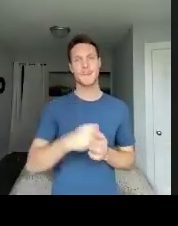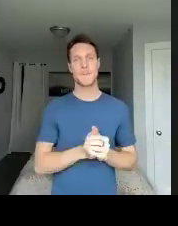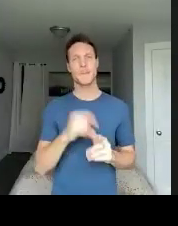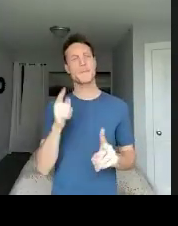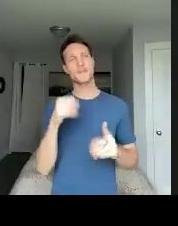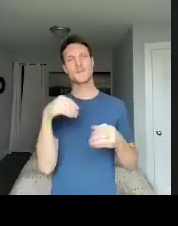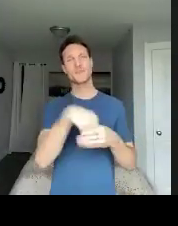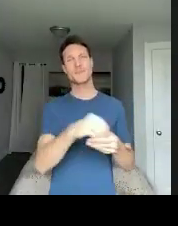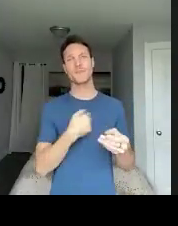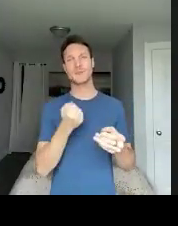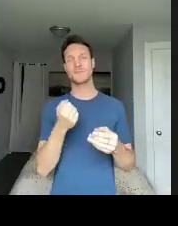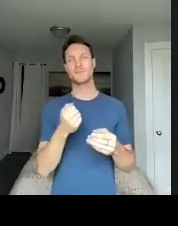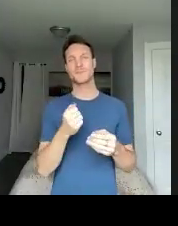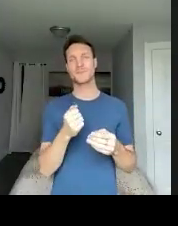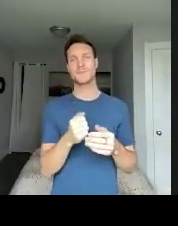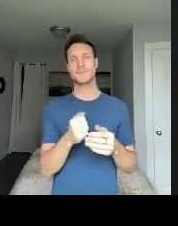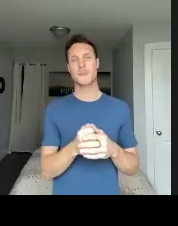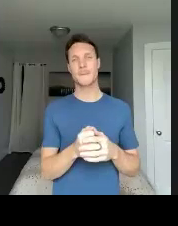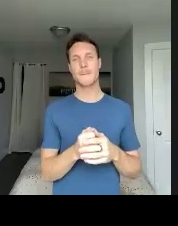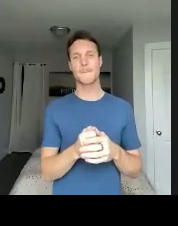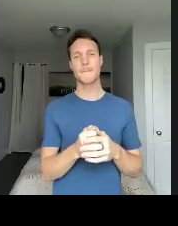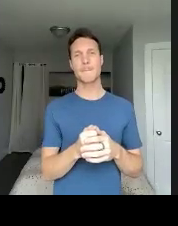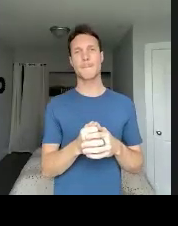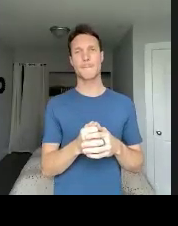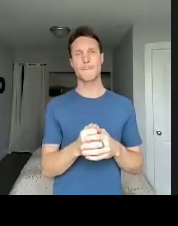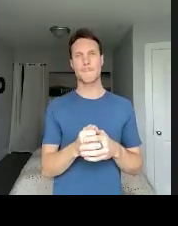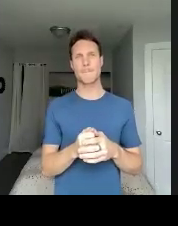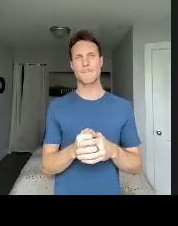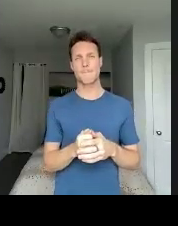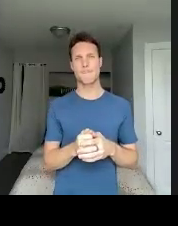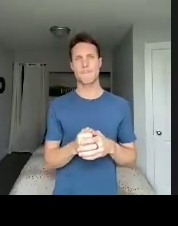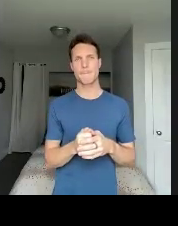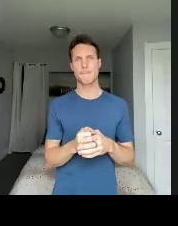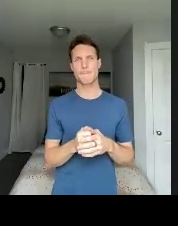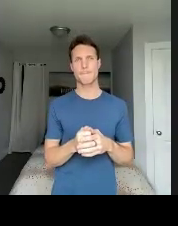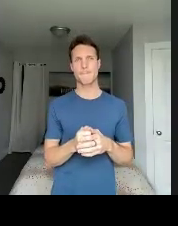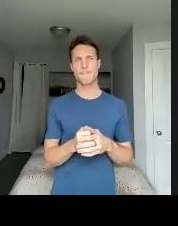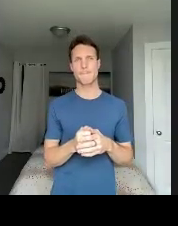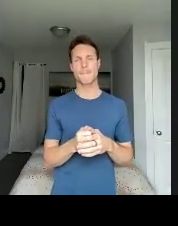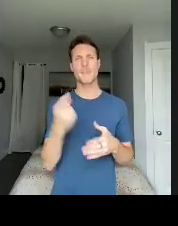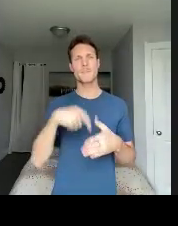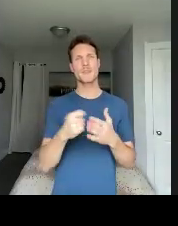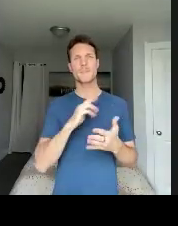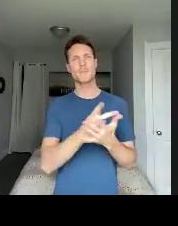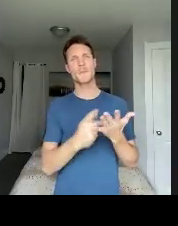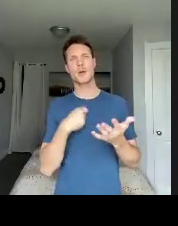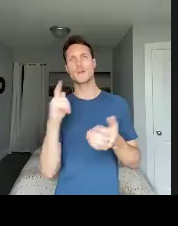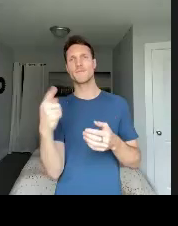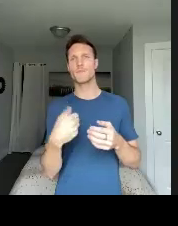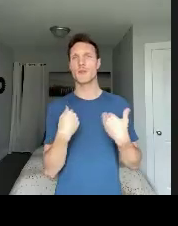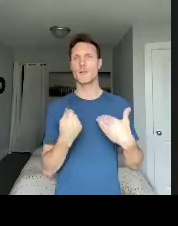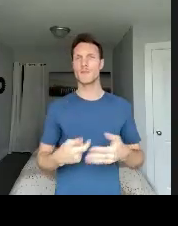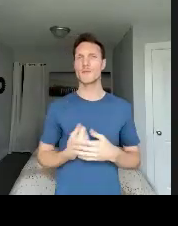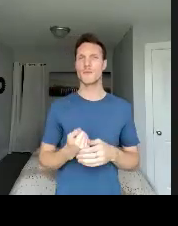of the performance measures, which we have across the board on all the waivers. This is part of our reporting and accountability with